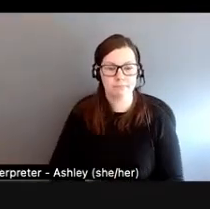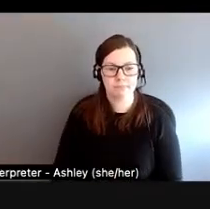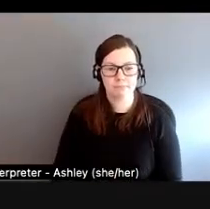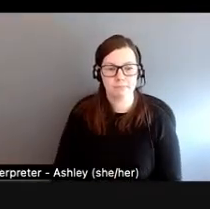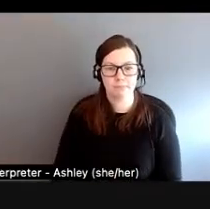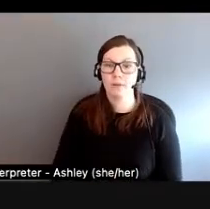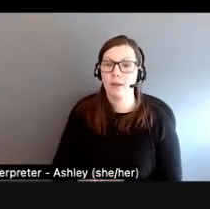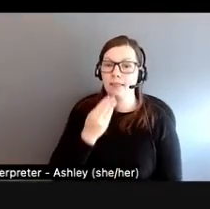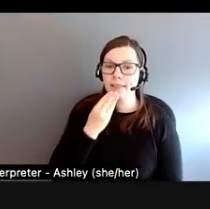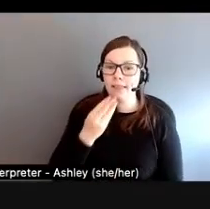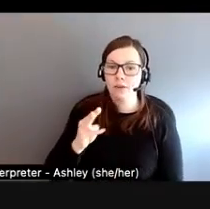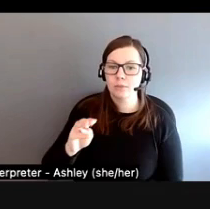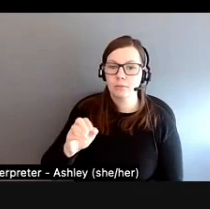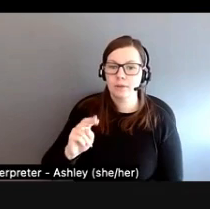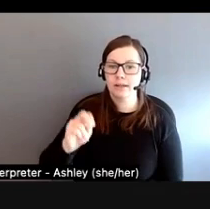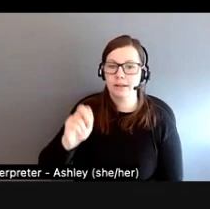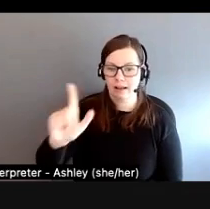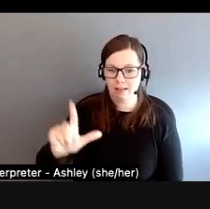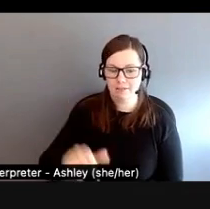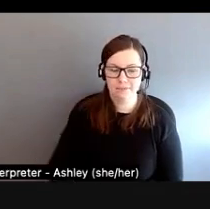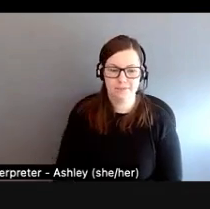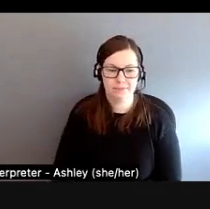Oh,